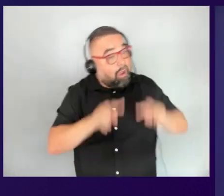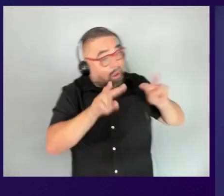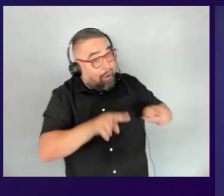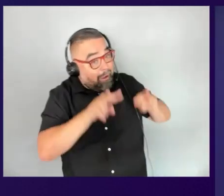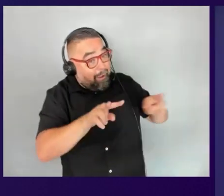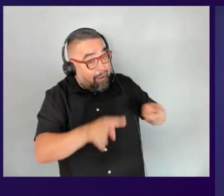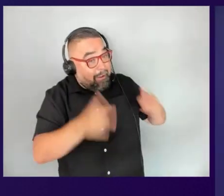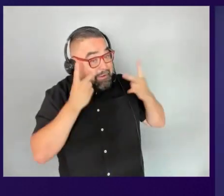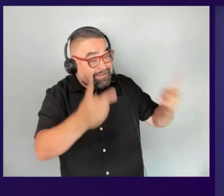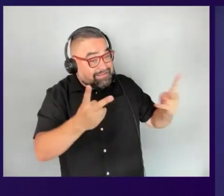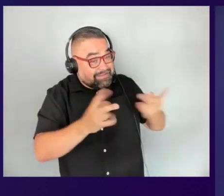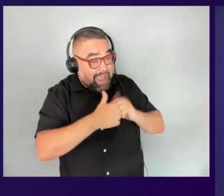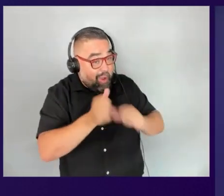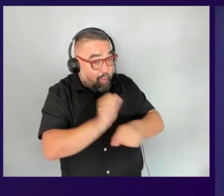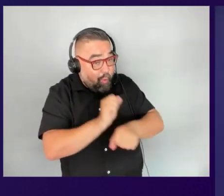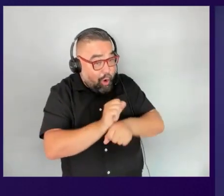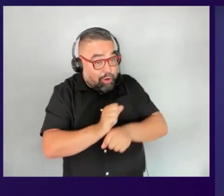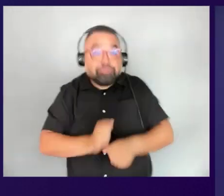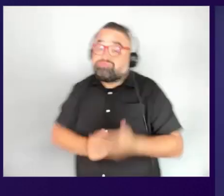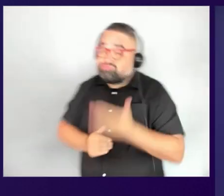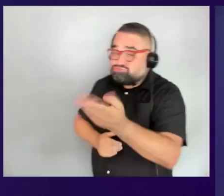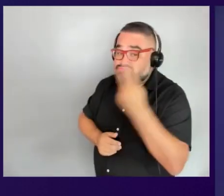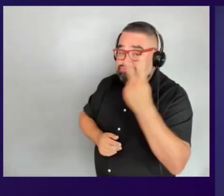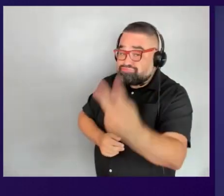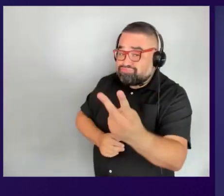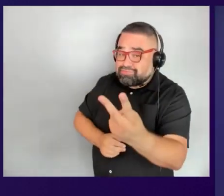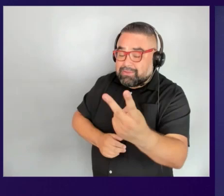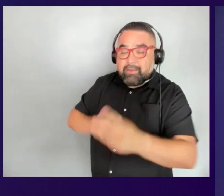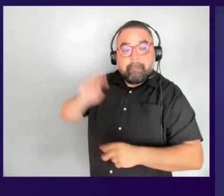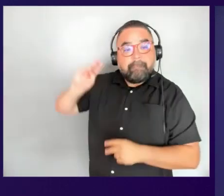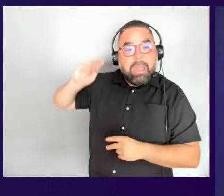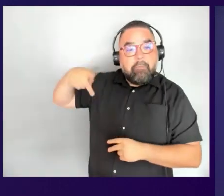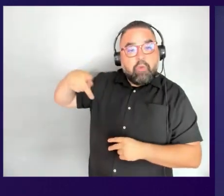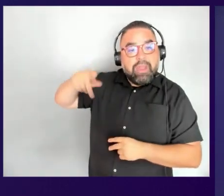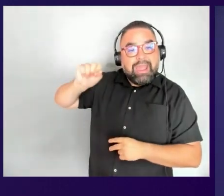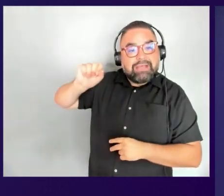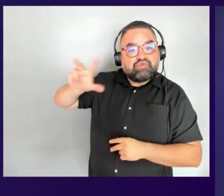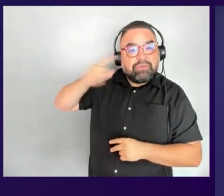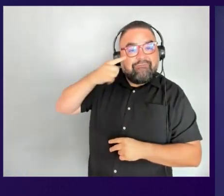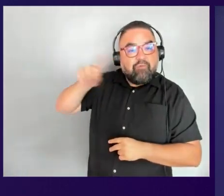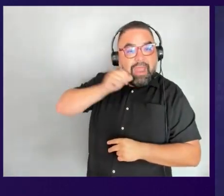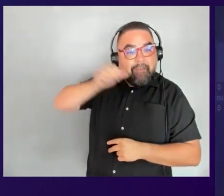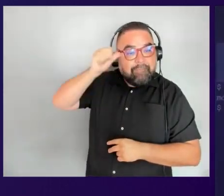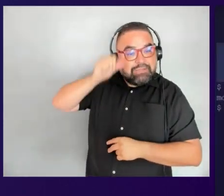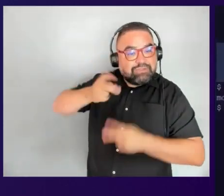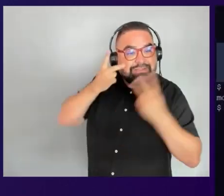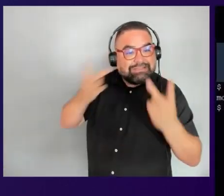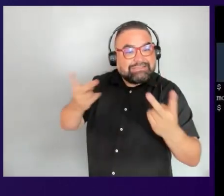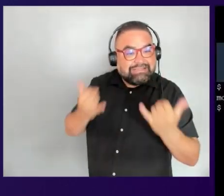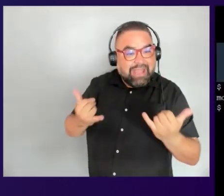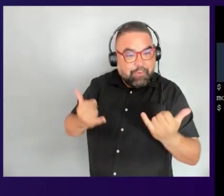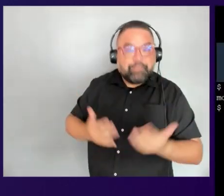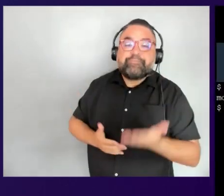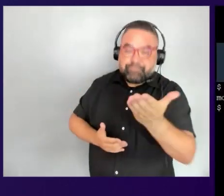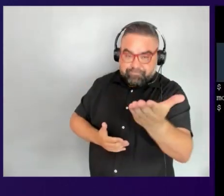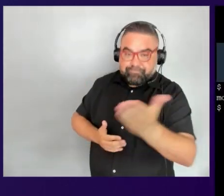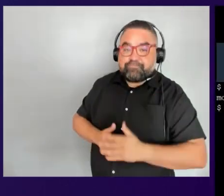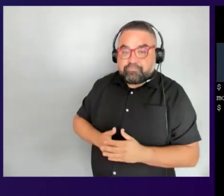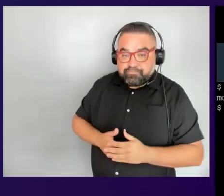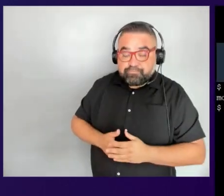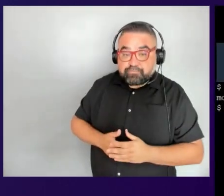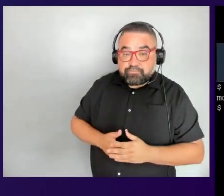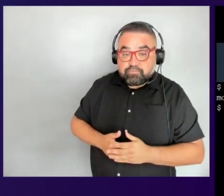So let's take a look at Mountpoint for Amazon S3 in action. So here I